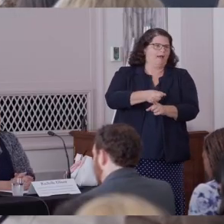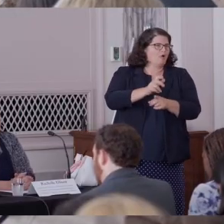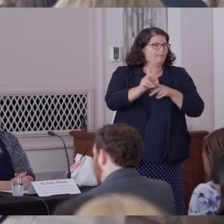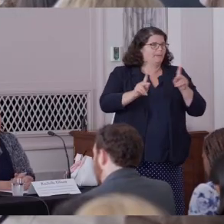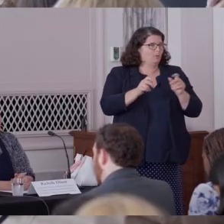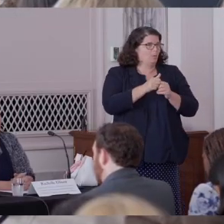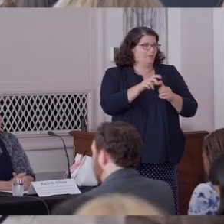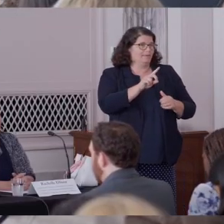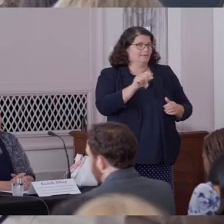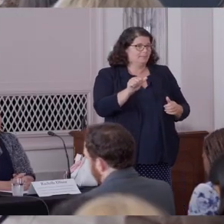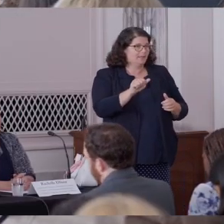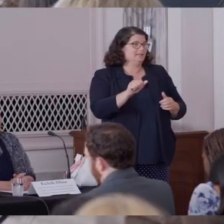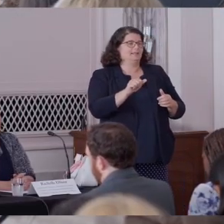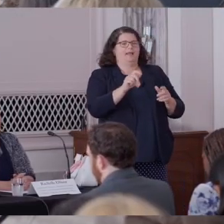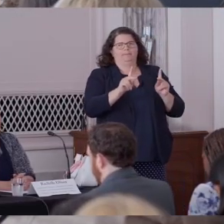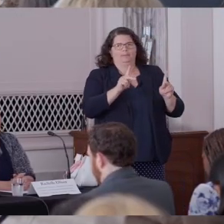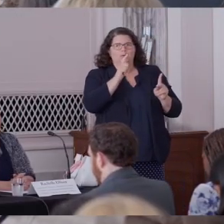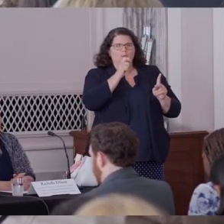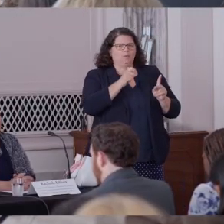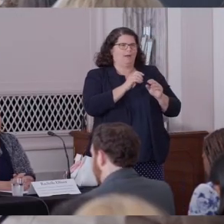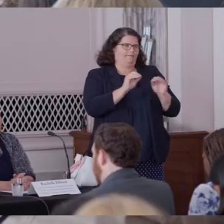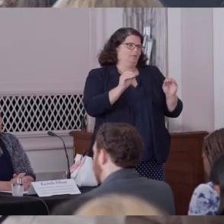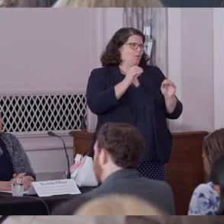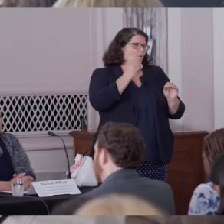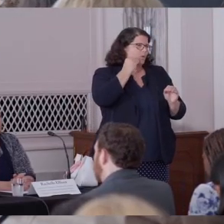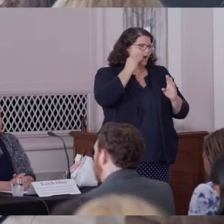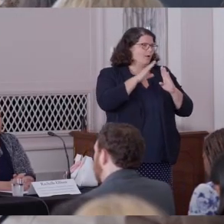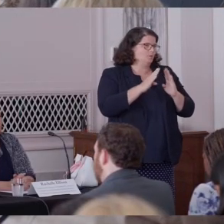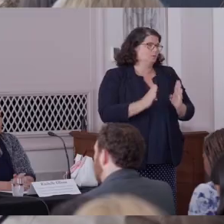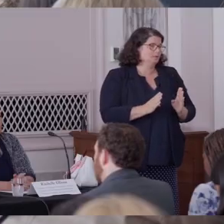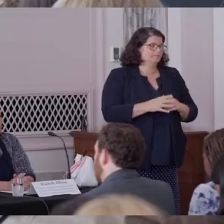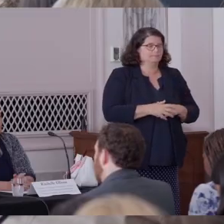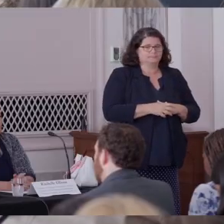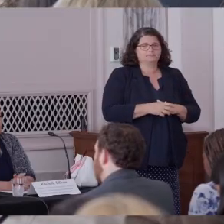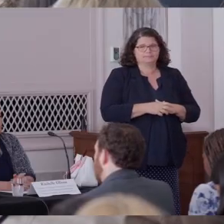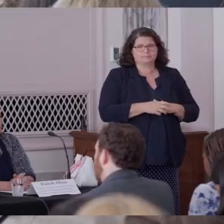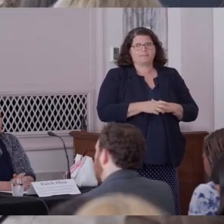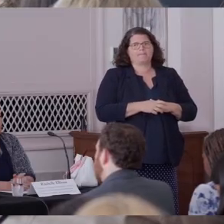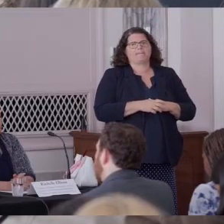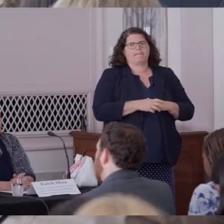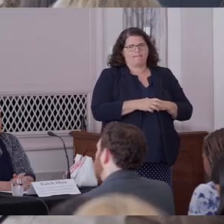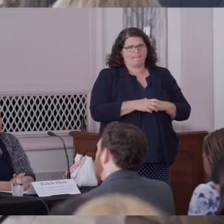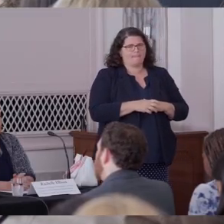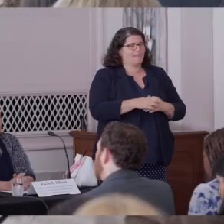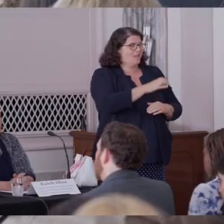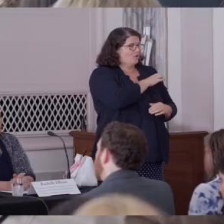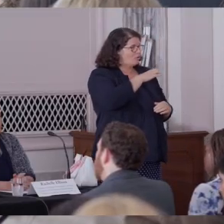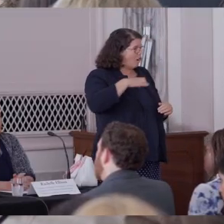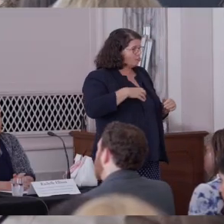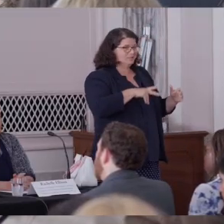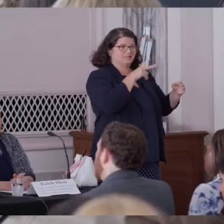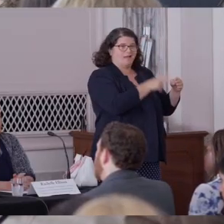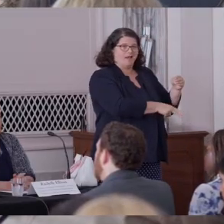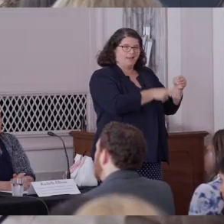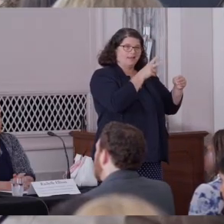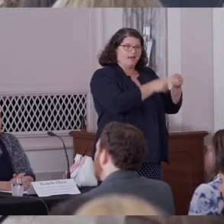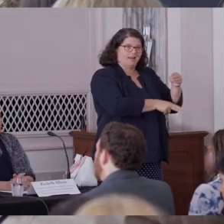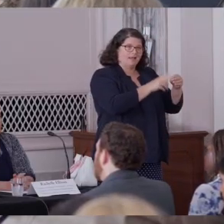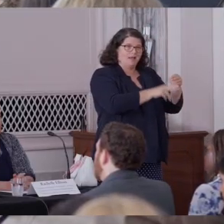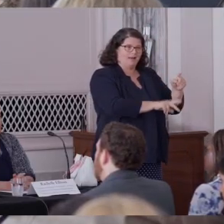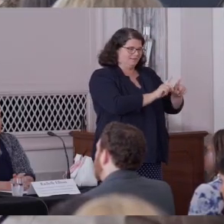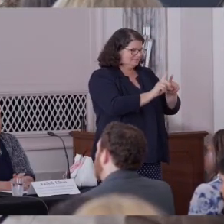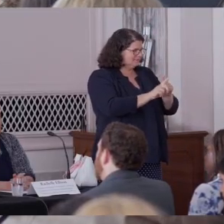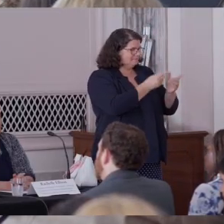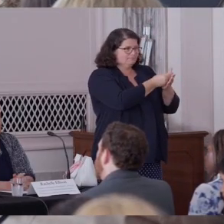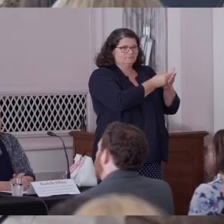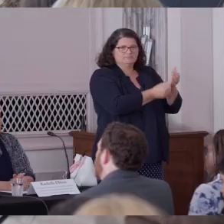1 year ago, Republicans in Congress made the biggest cut to Medicaid in history. These cuts are already wreaking havoc on our healthcare system and will